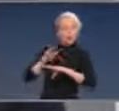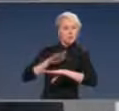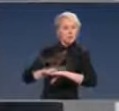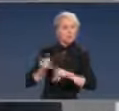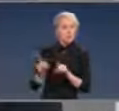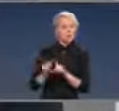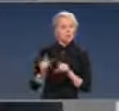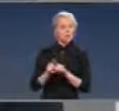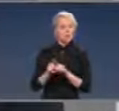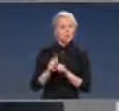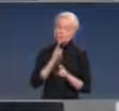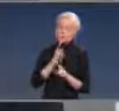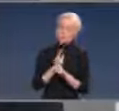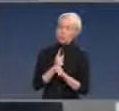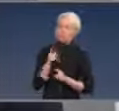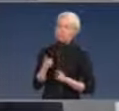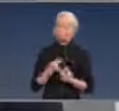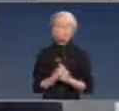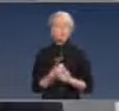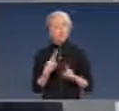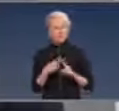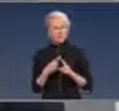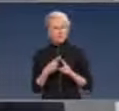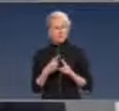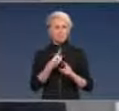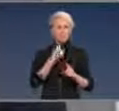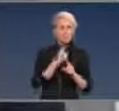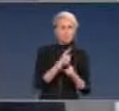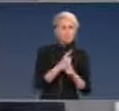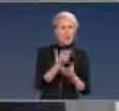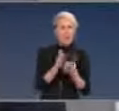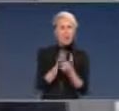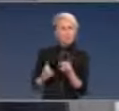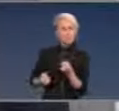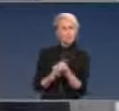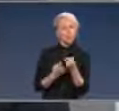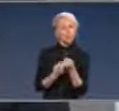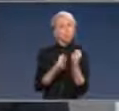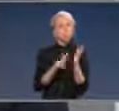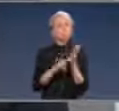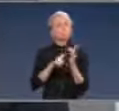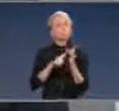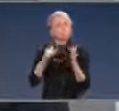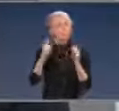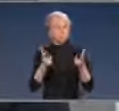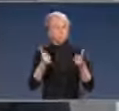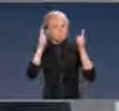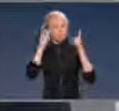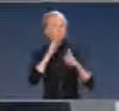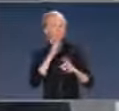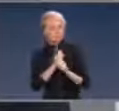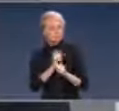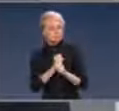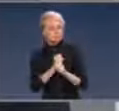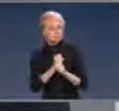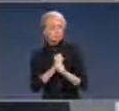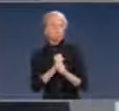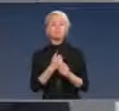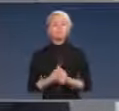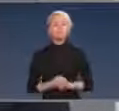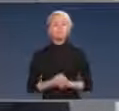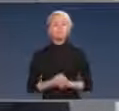done there and the tremendous resource that is being applied to that, not just by the Commonwealth but all states and territories. And once again Premier Andrews